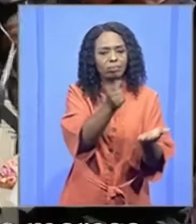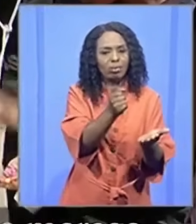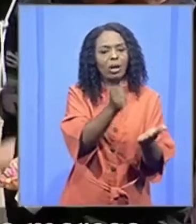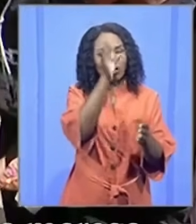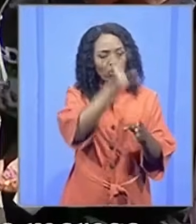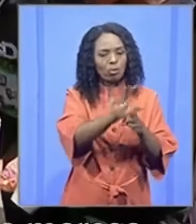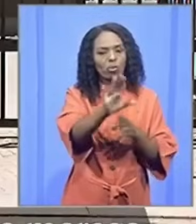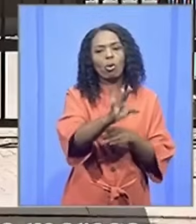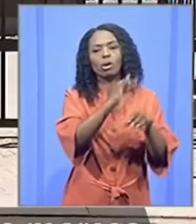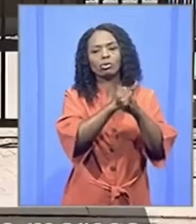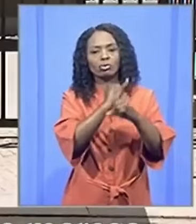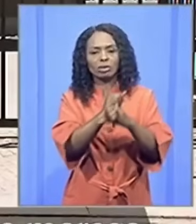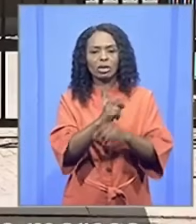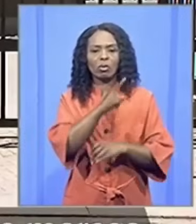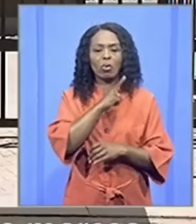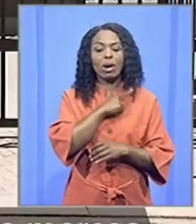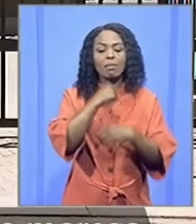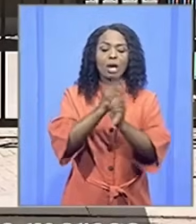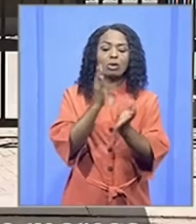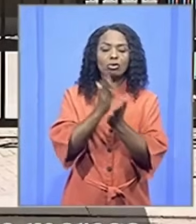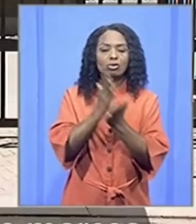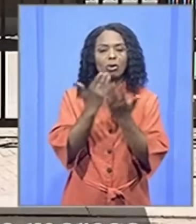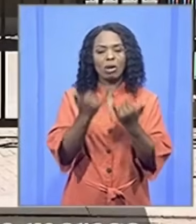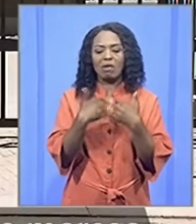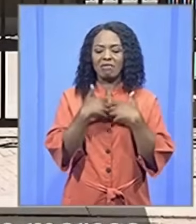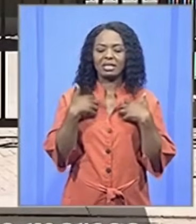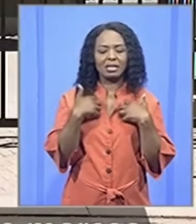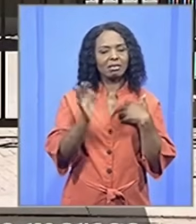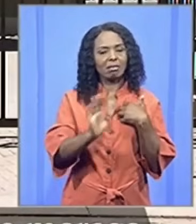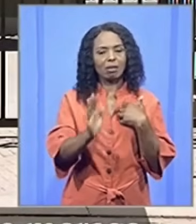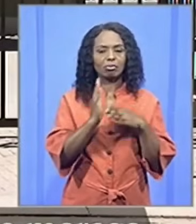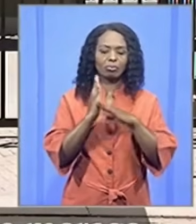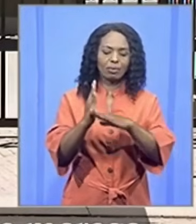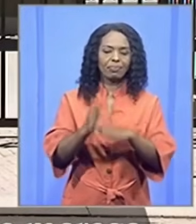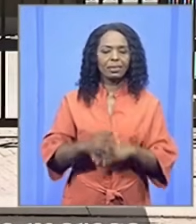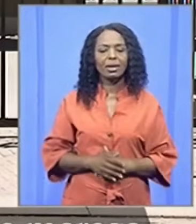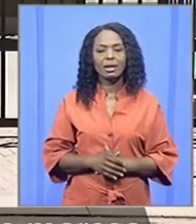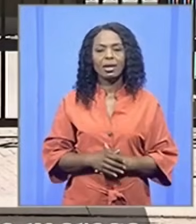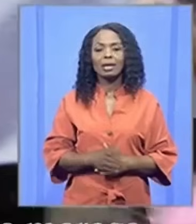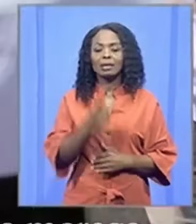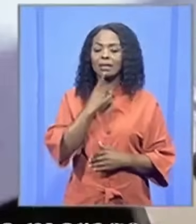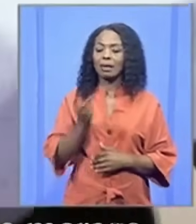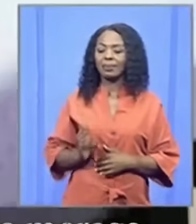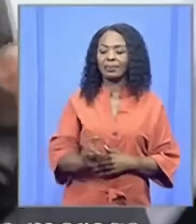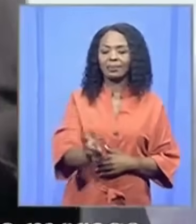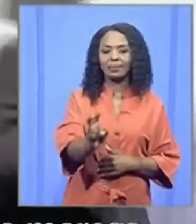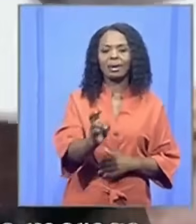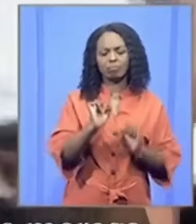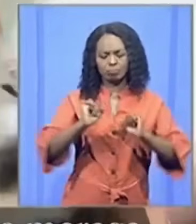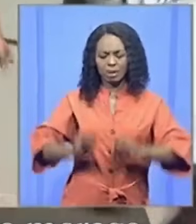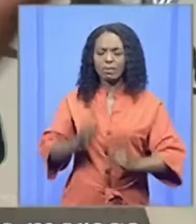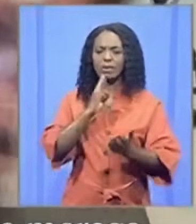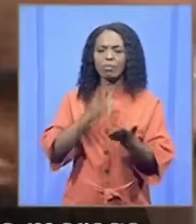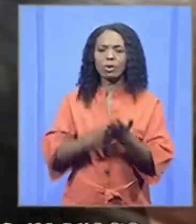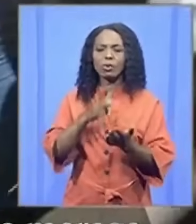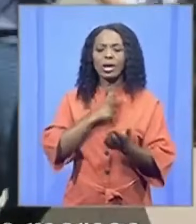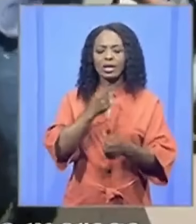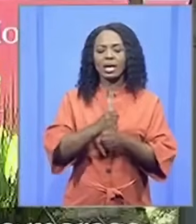experience frustration. Boetapele ba college bo re bušomišana le taelo ya SIU ebile mašeleng ao e be e le ya baithuti ba ngwaga